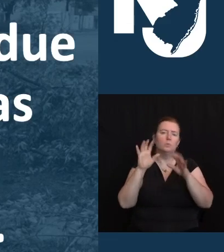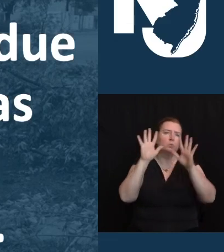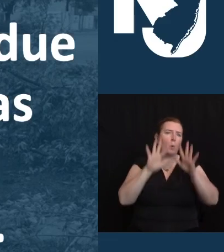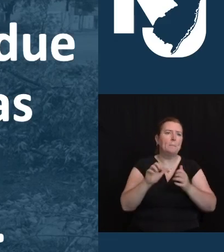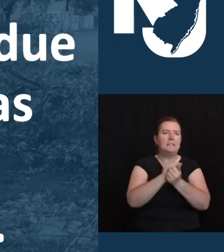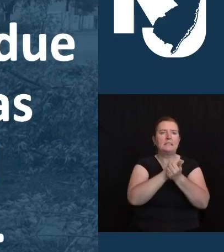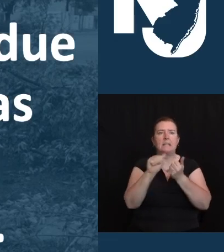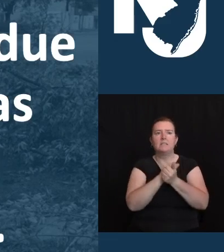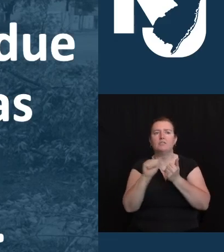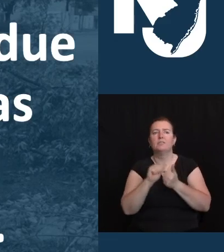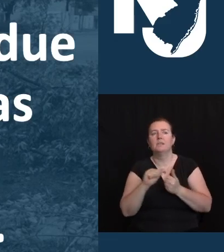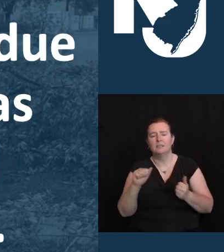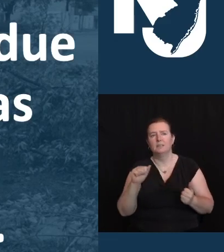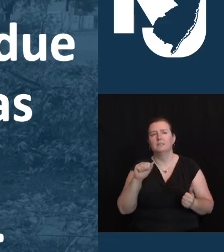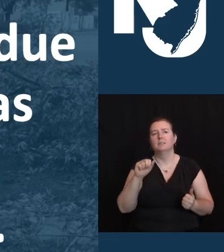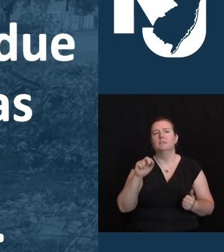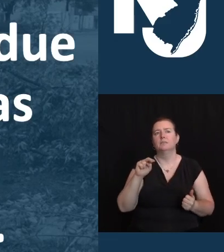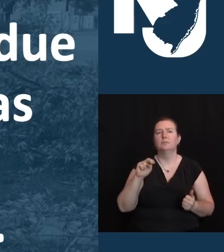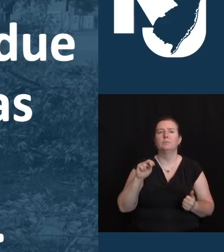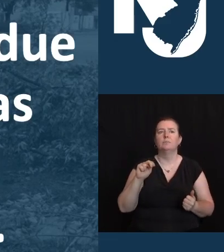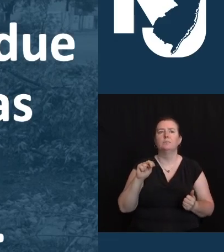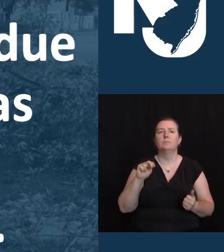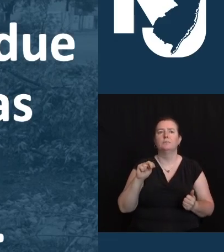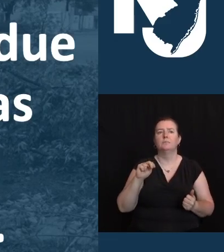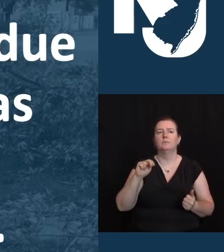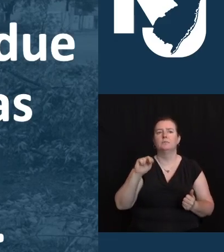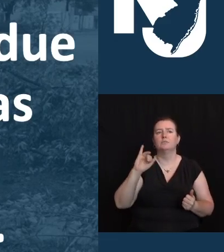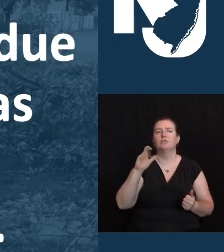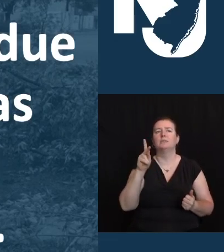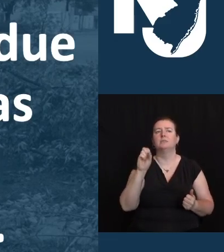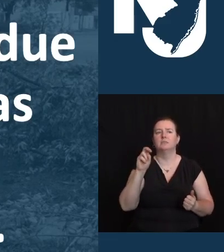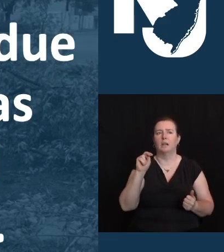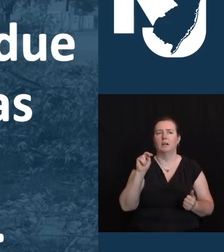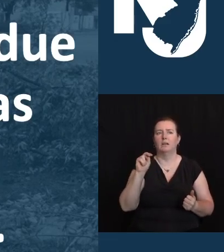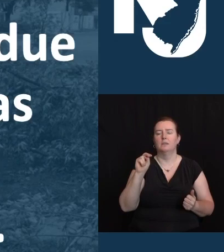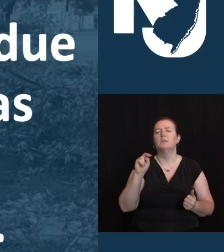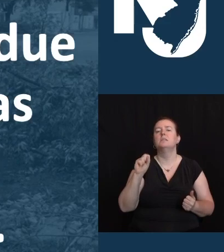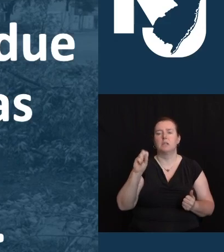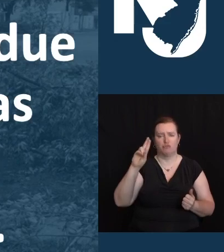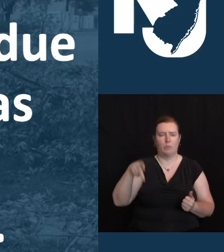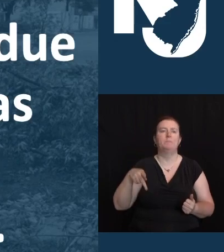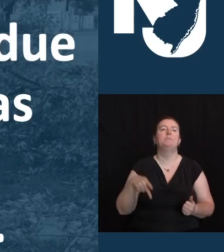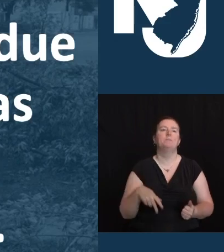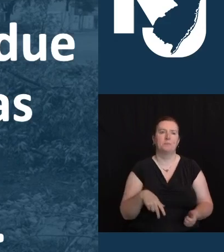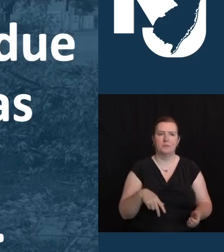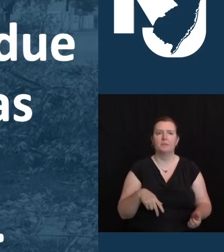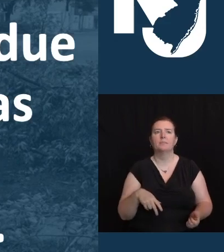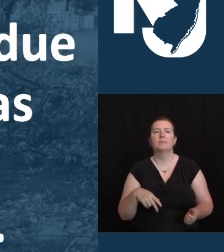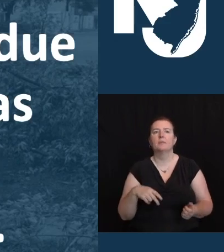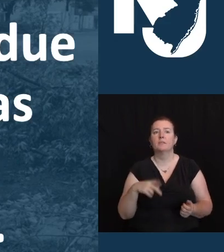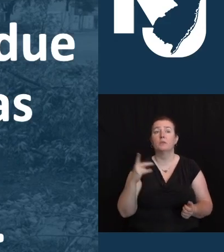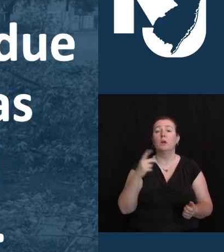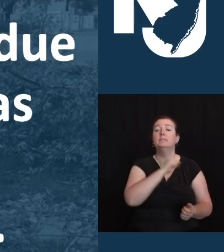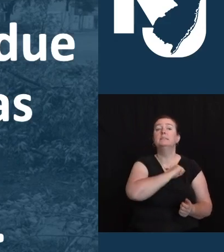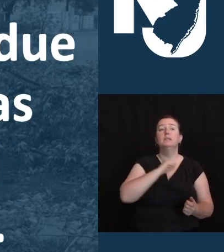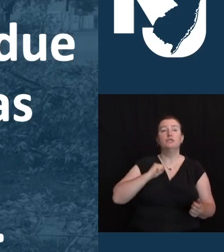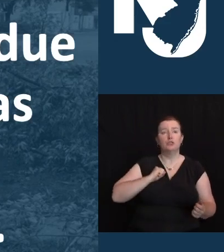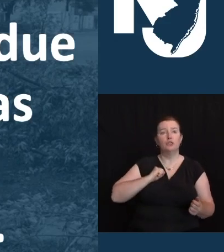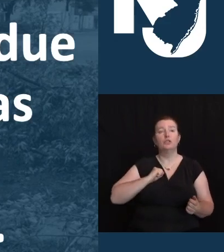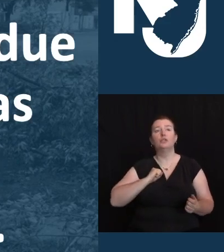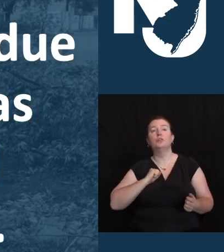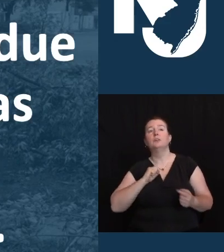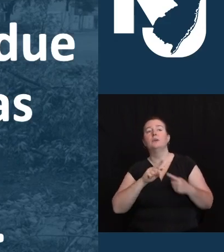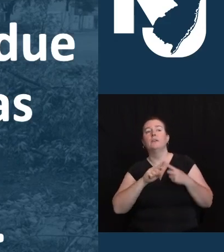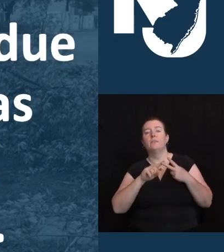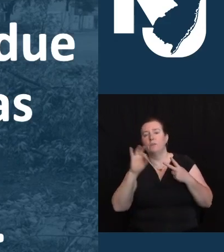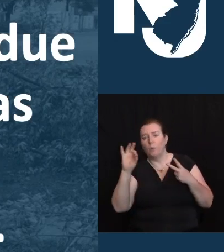Sam Thompson, a dear friend, Ocean County Freeholder Director Joe Vicari, with whom I actually had spoken yesterday, another great leader, and